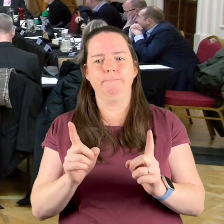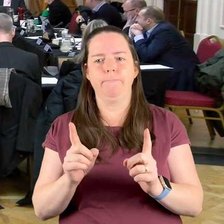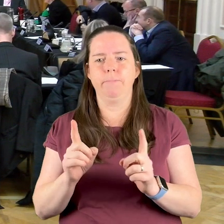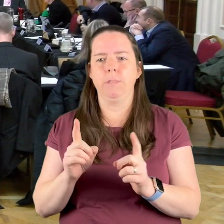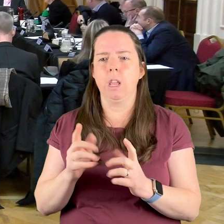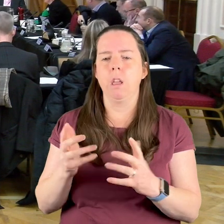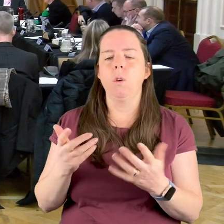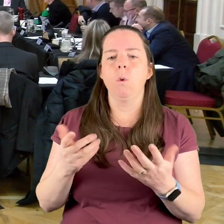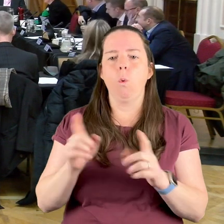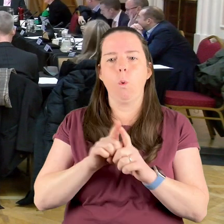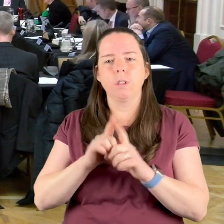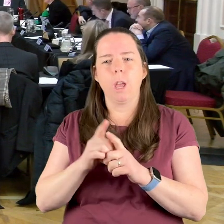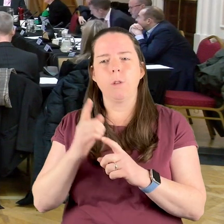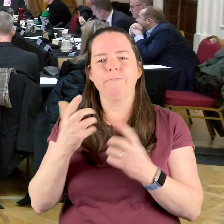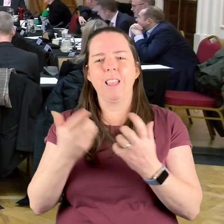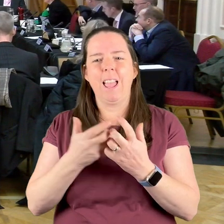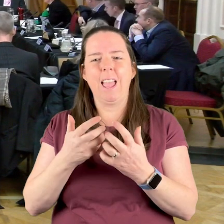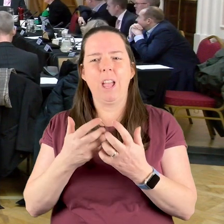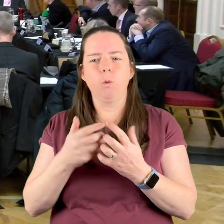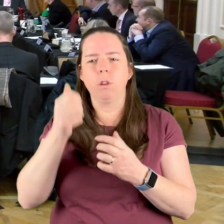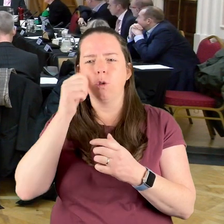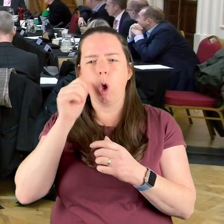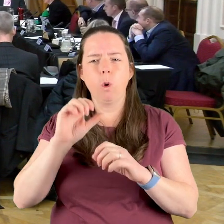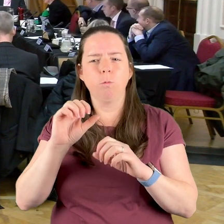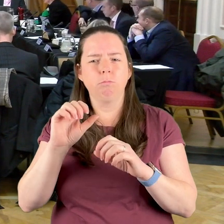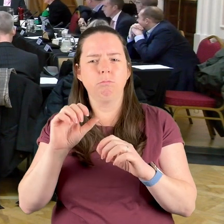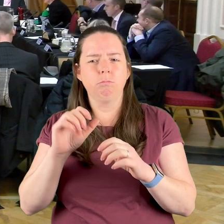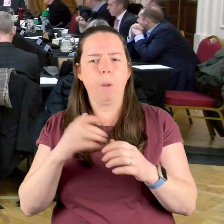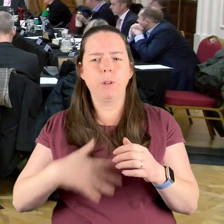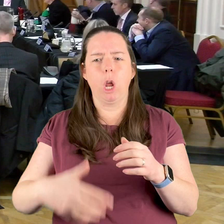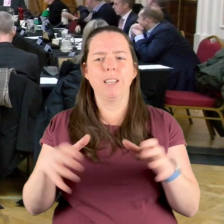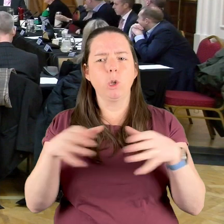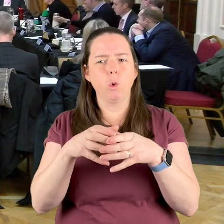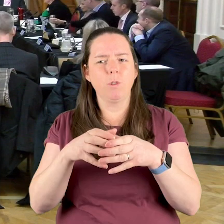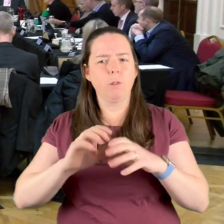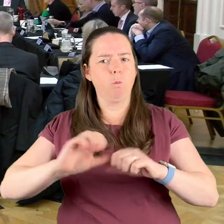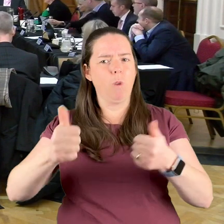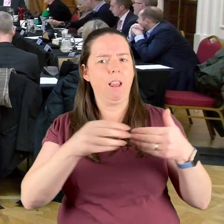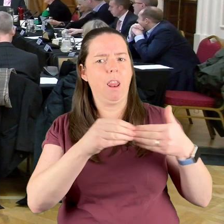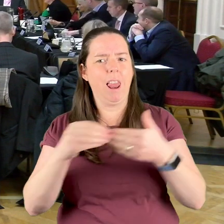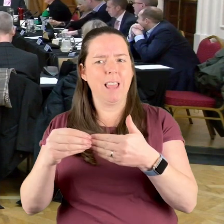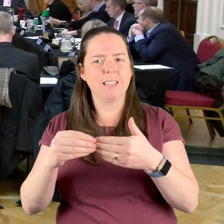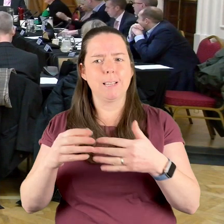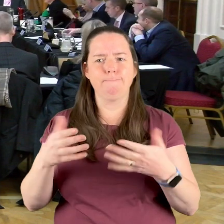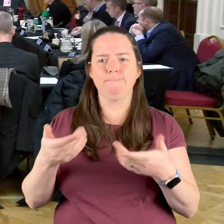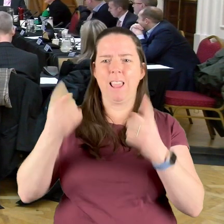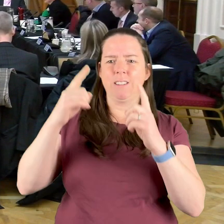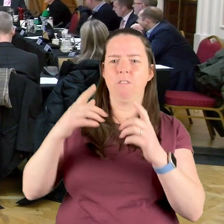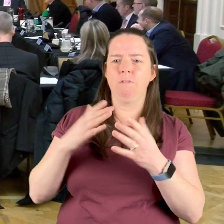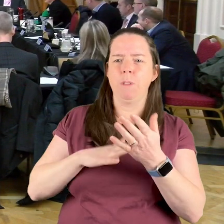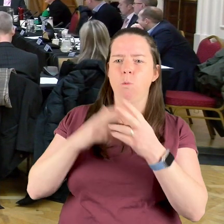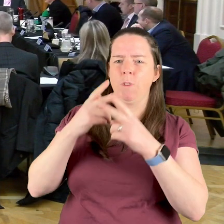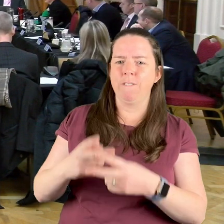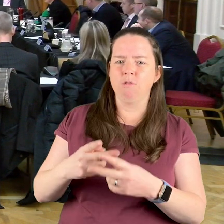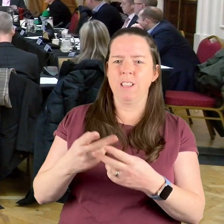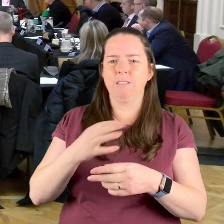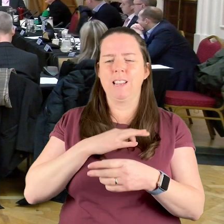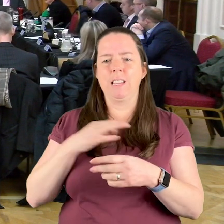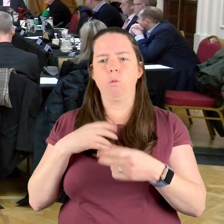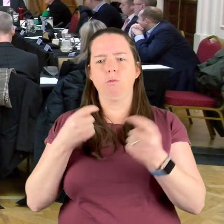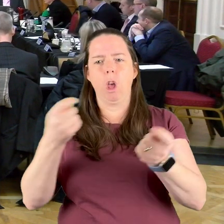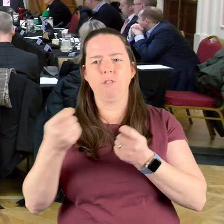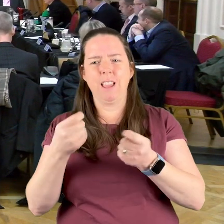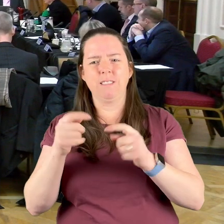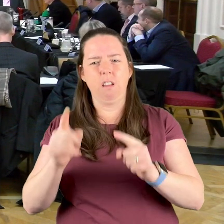about how do we know that our maternity units are being well led, both in terms of the director or head of midwifery and the